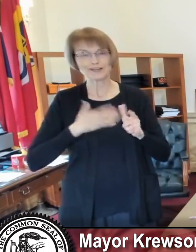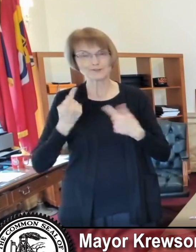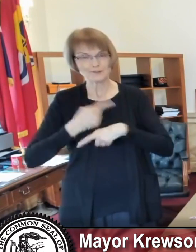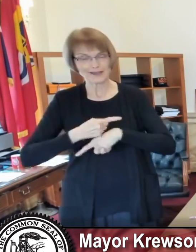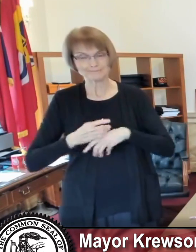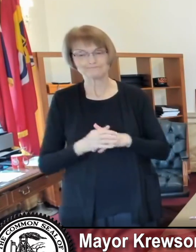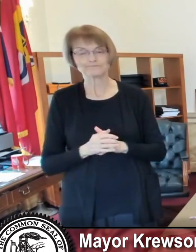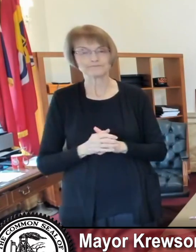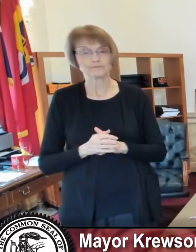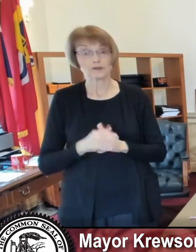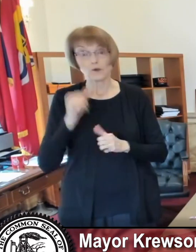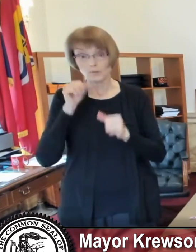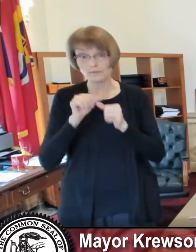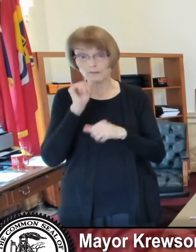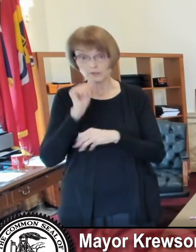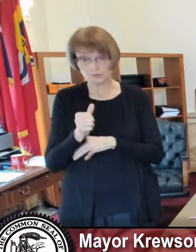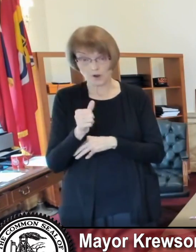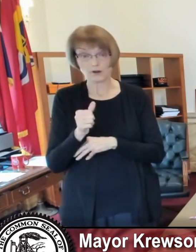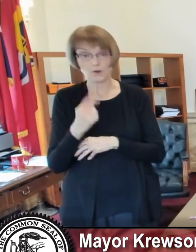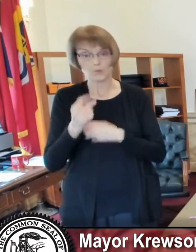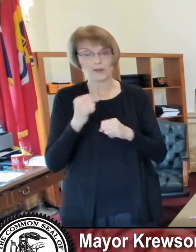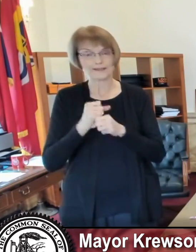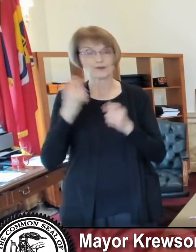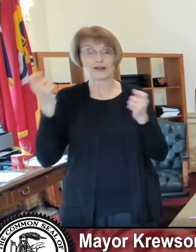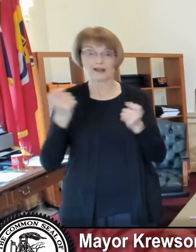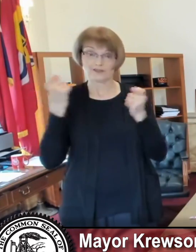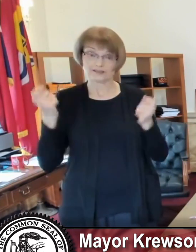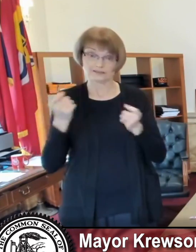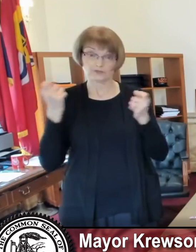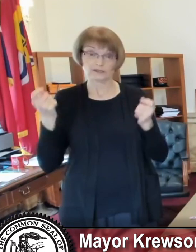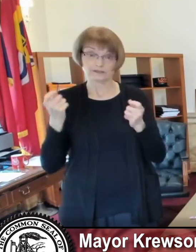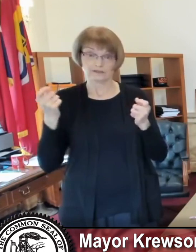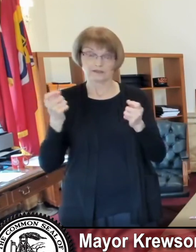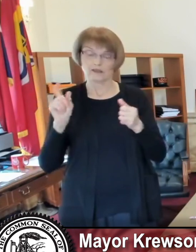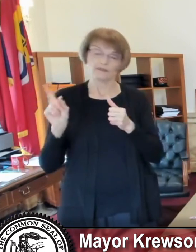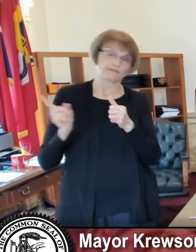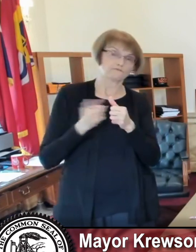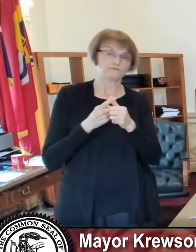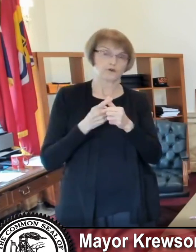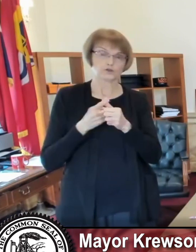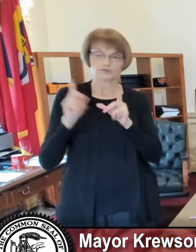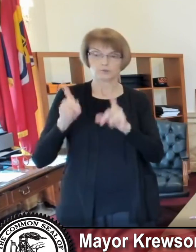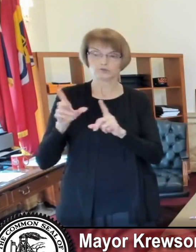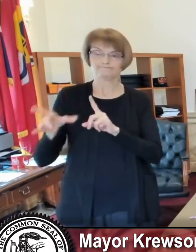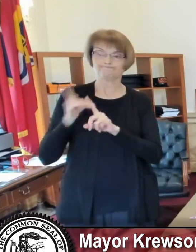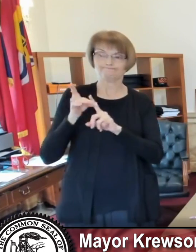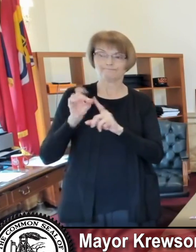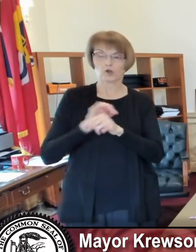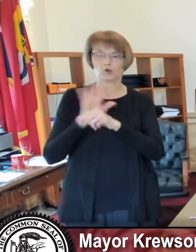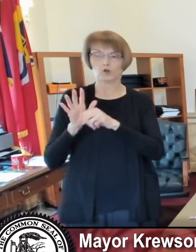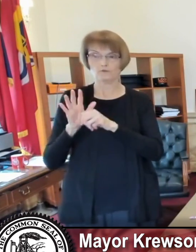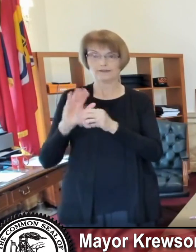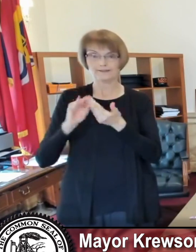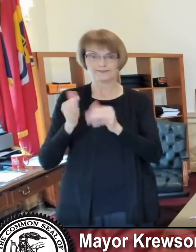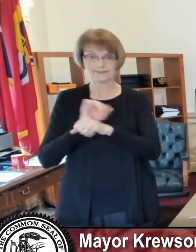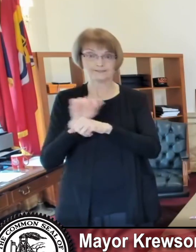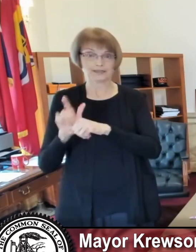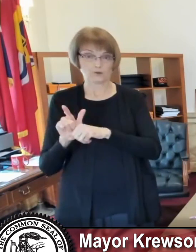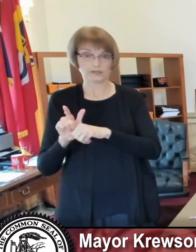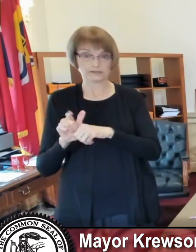we have done it in the order in which people signed up, between that and your zip codes. So when we did